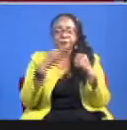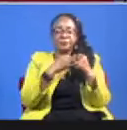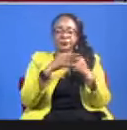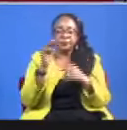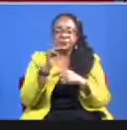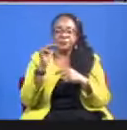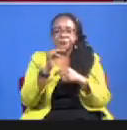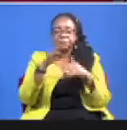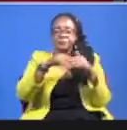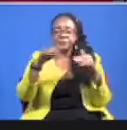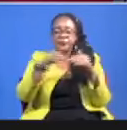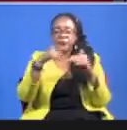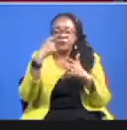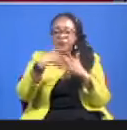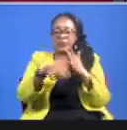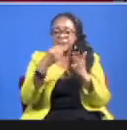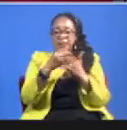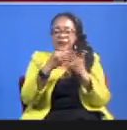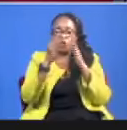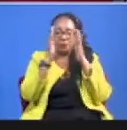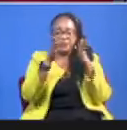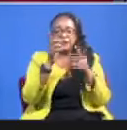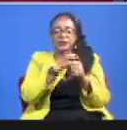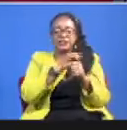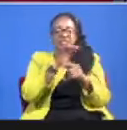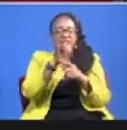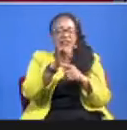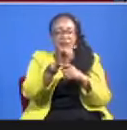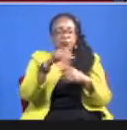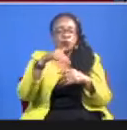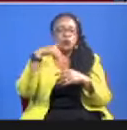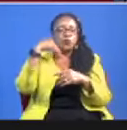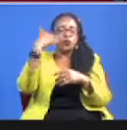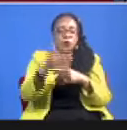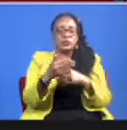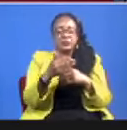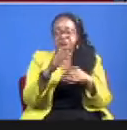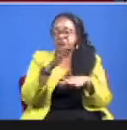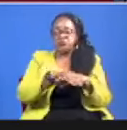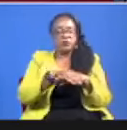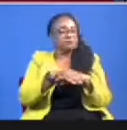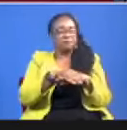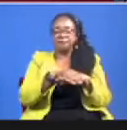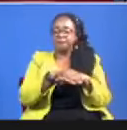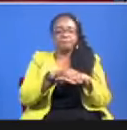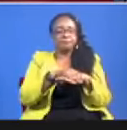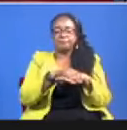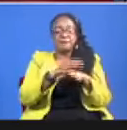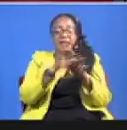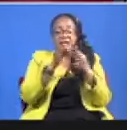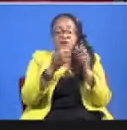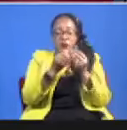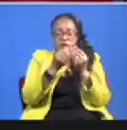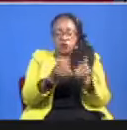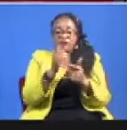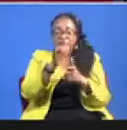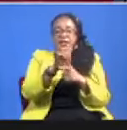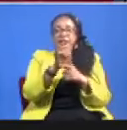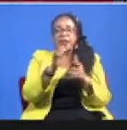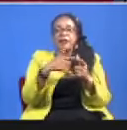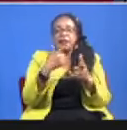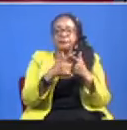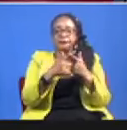already been approved, and it's $800 million of taxpayers' money has been committed. I think that kind of speed is obviously does not suggest good faith.